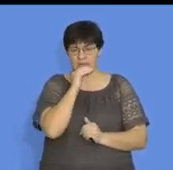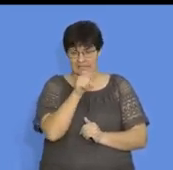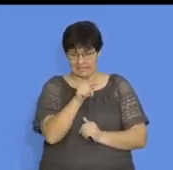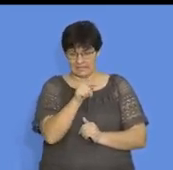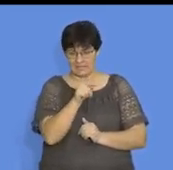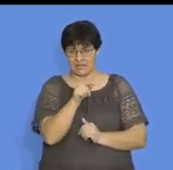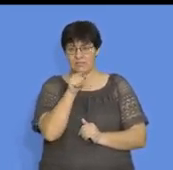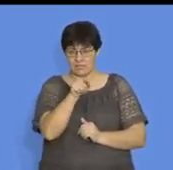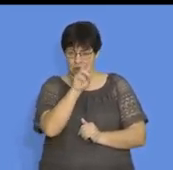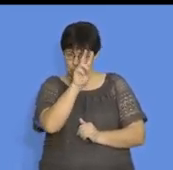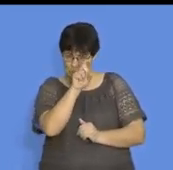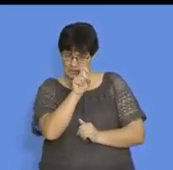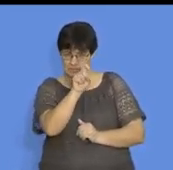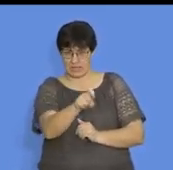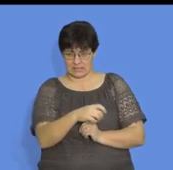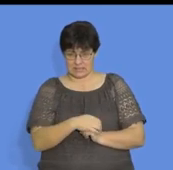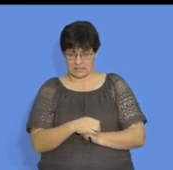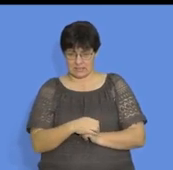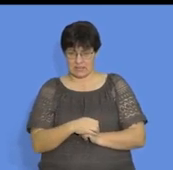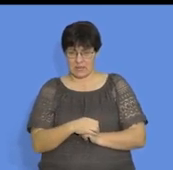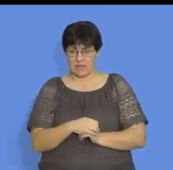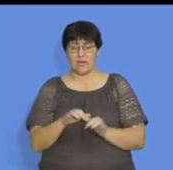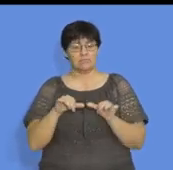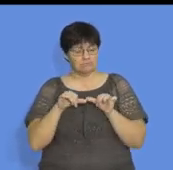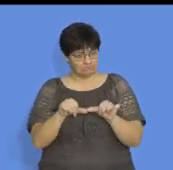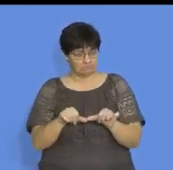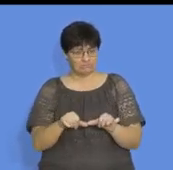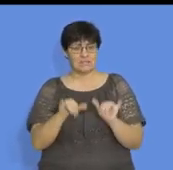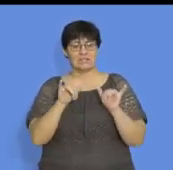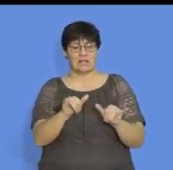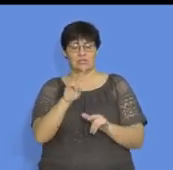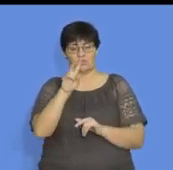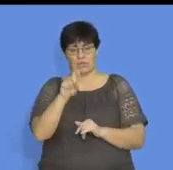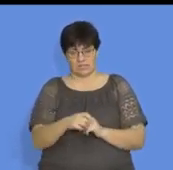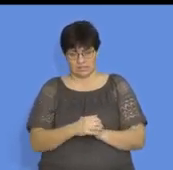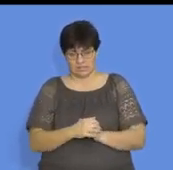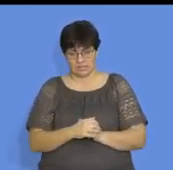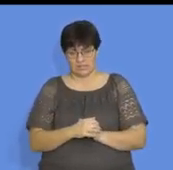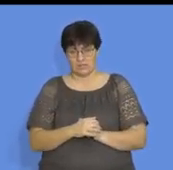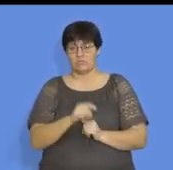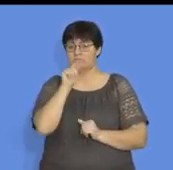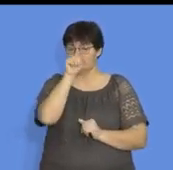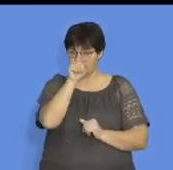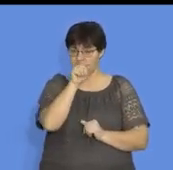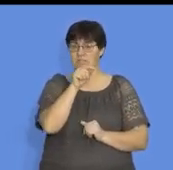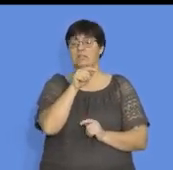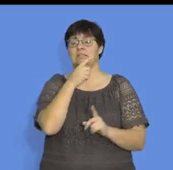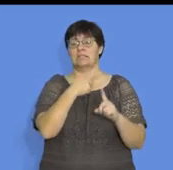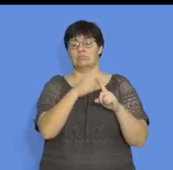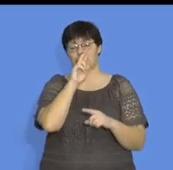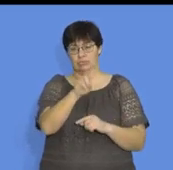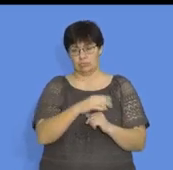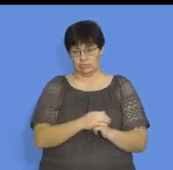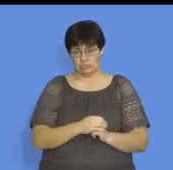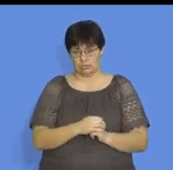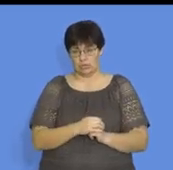x here must be 2x. That will remain 2x. So it means I must multiply this by 2